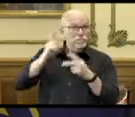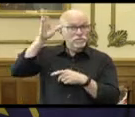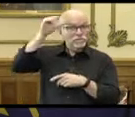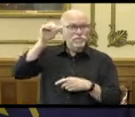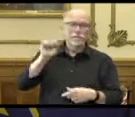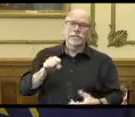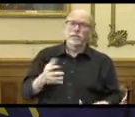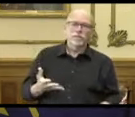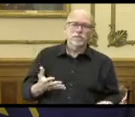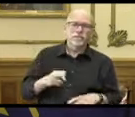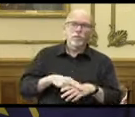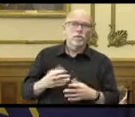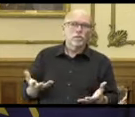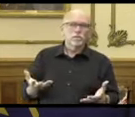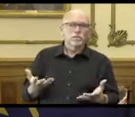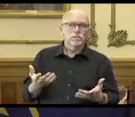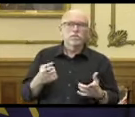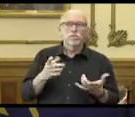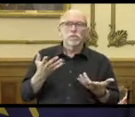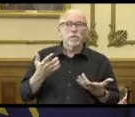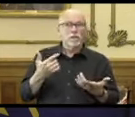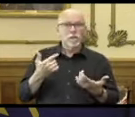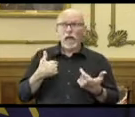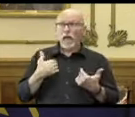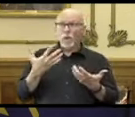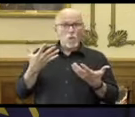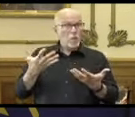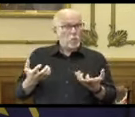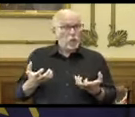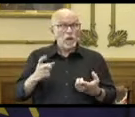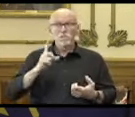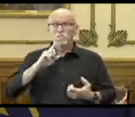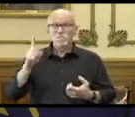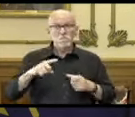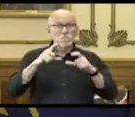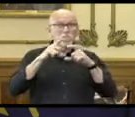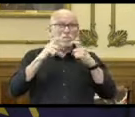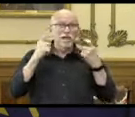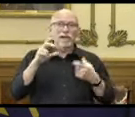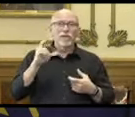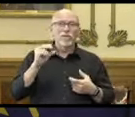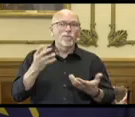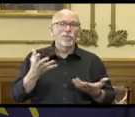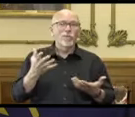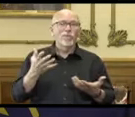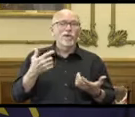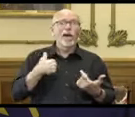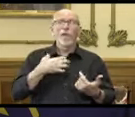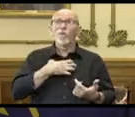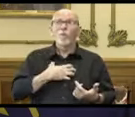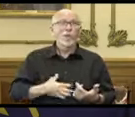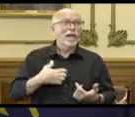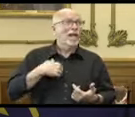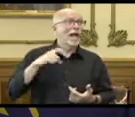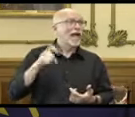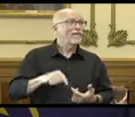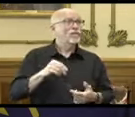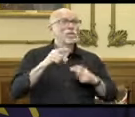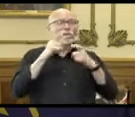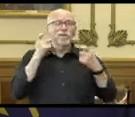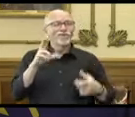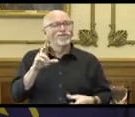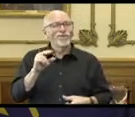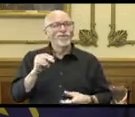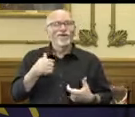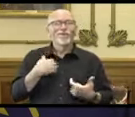I get it. This is nothing that I wanted to do. This is not about what I want to do or wished would